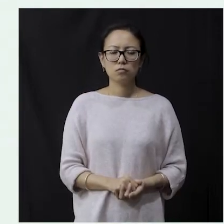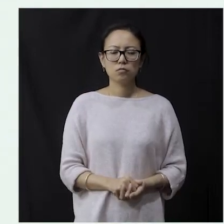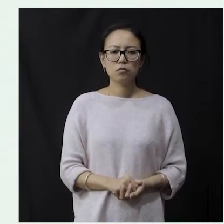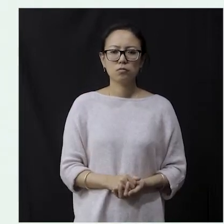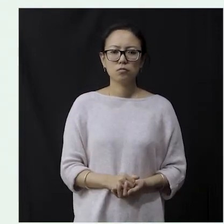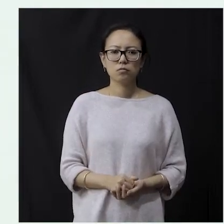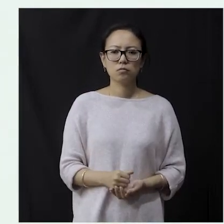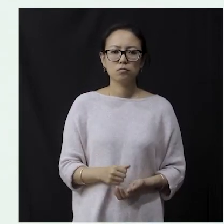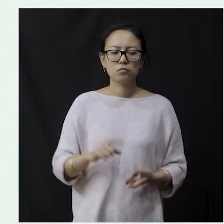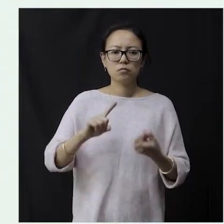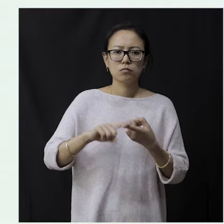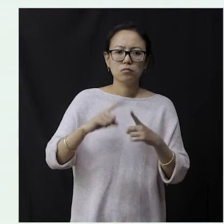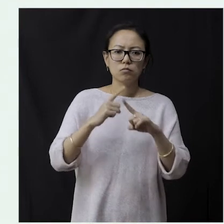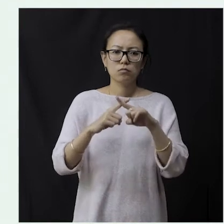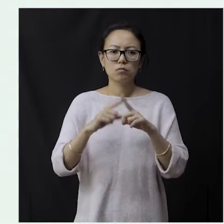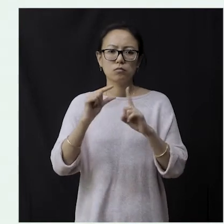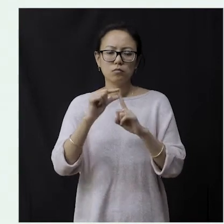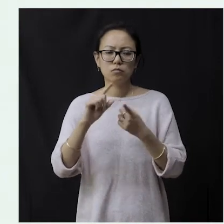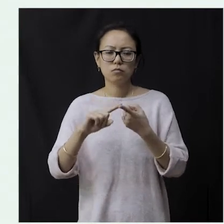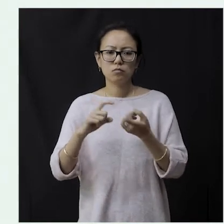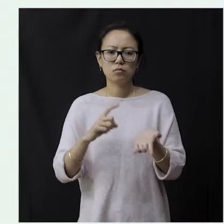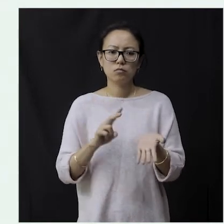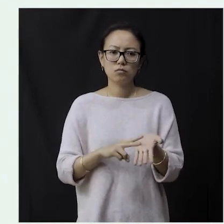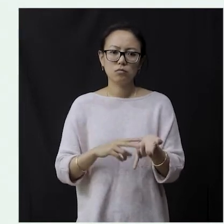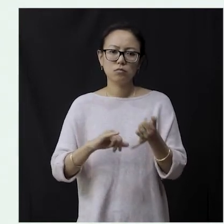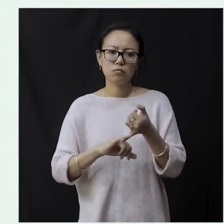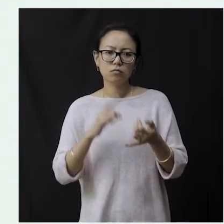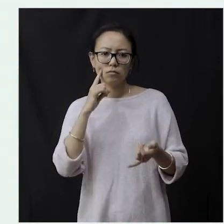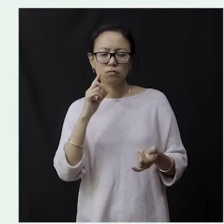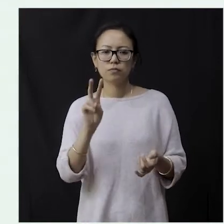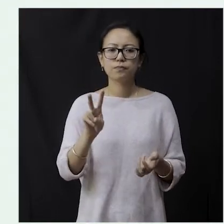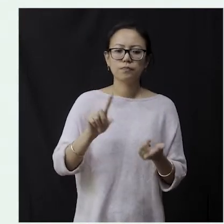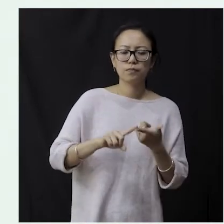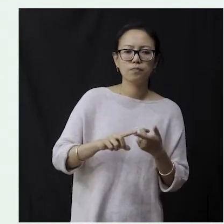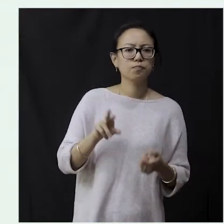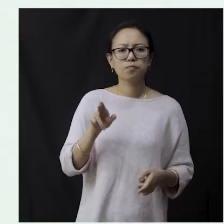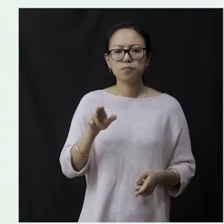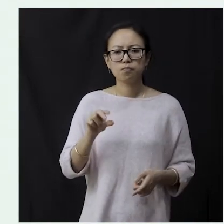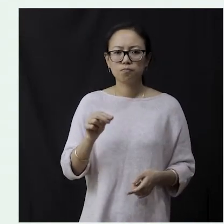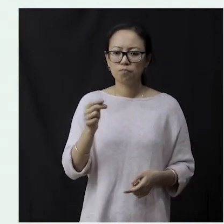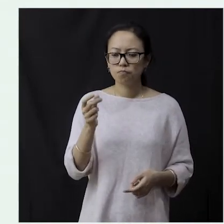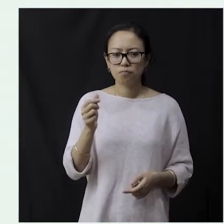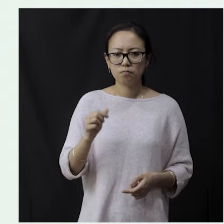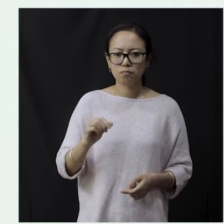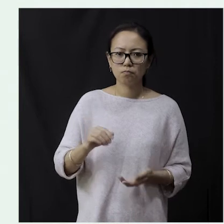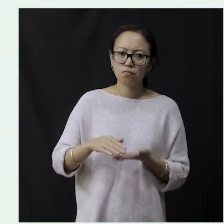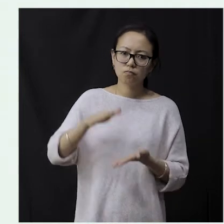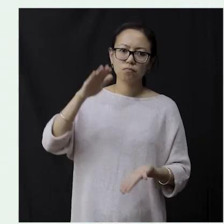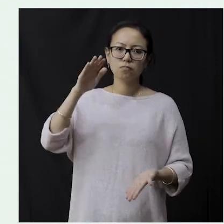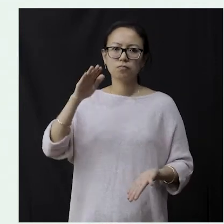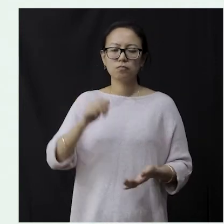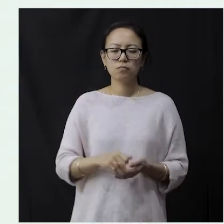Expensive means very costly, okay, where the price is very high as compared to the bus